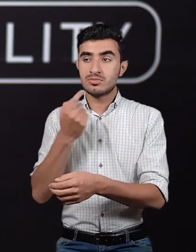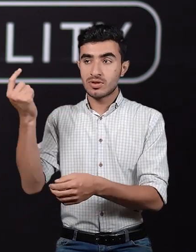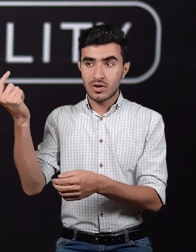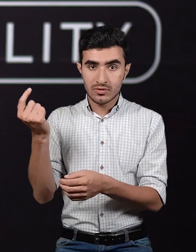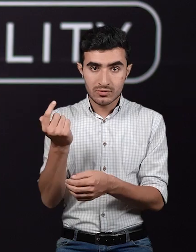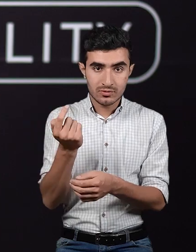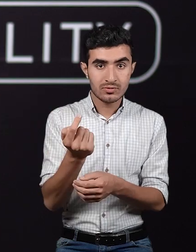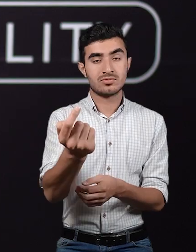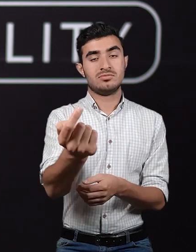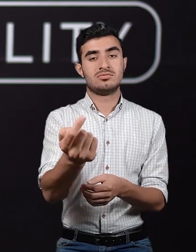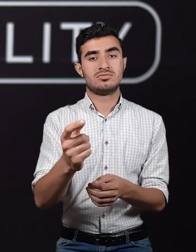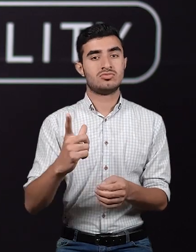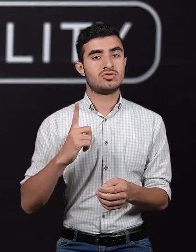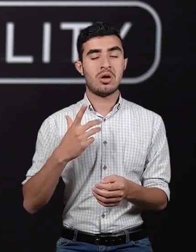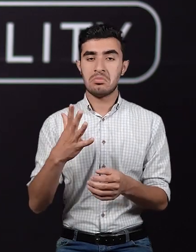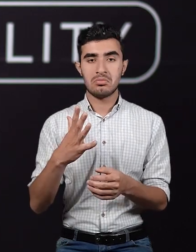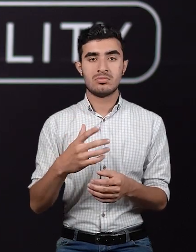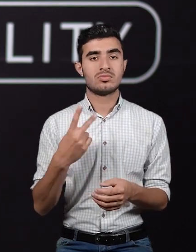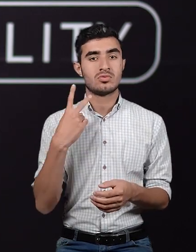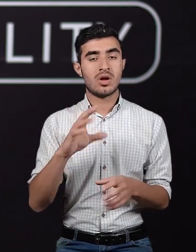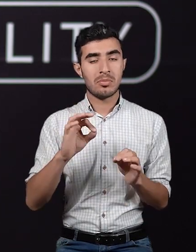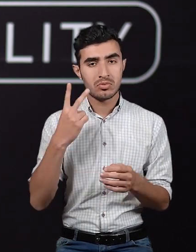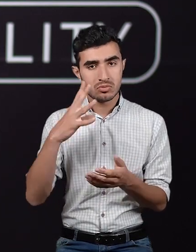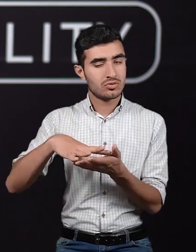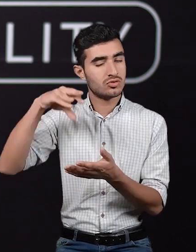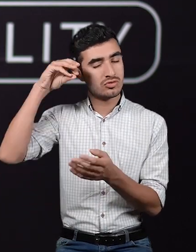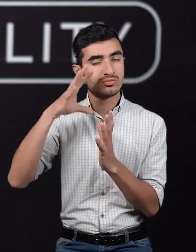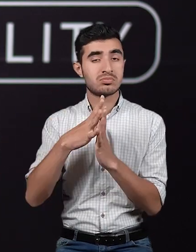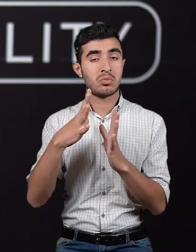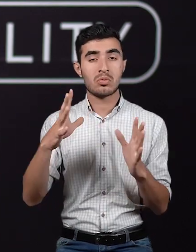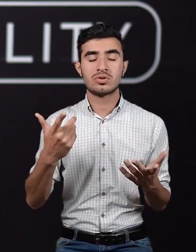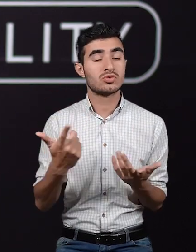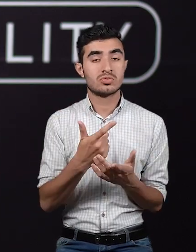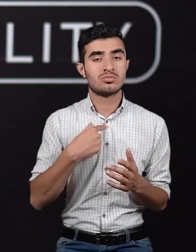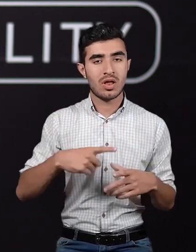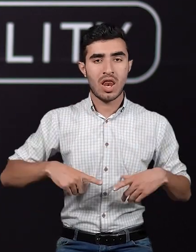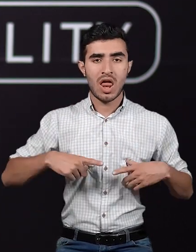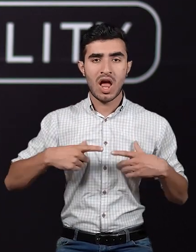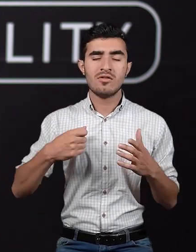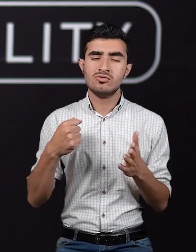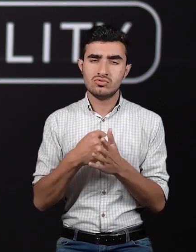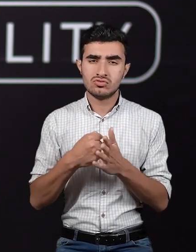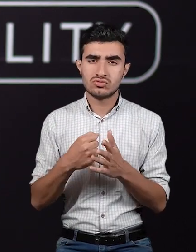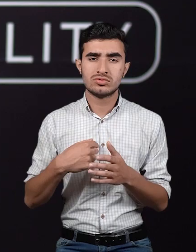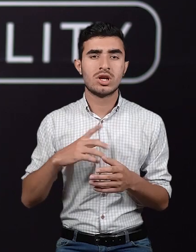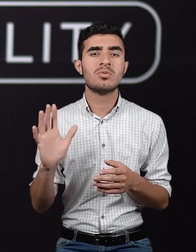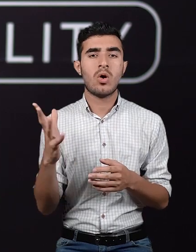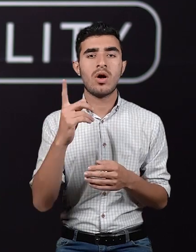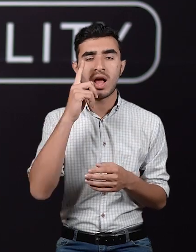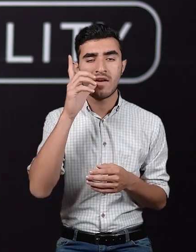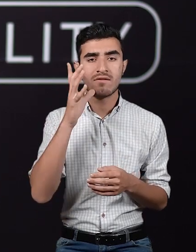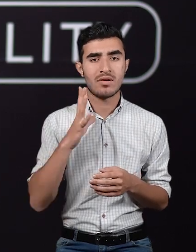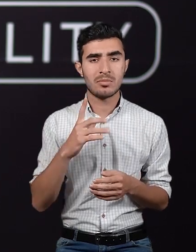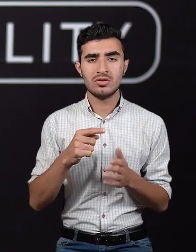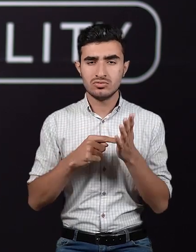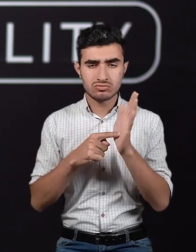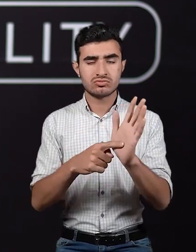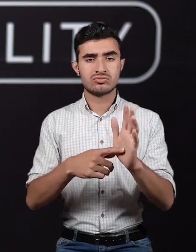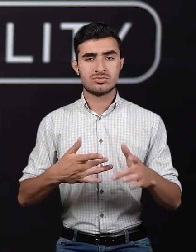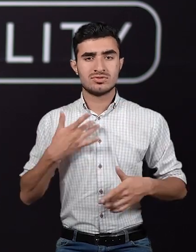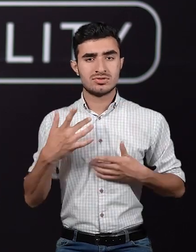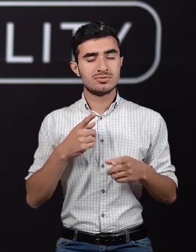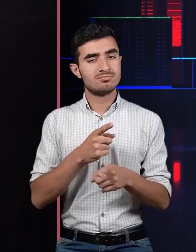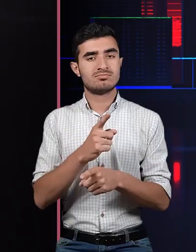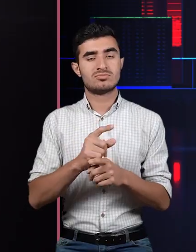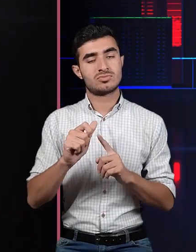like that, that I realized that in my life, I will make sure that I try my best to inspire other girls just the way that she